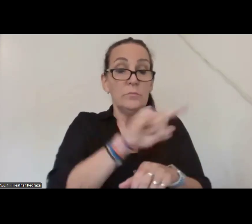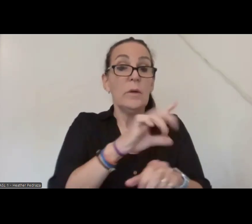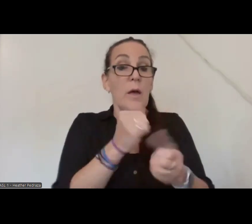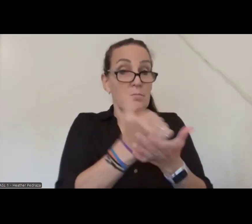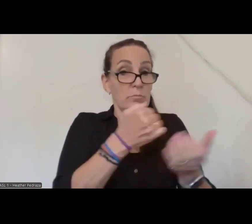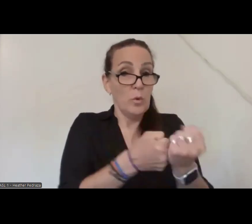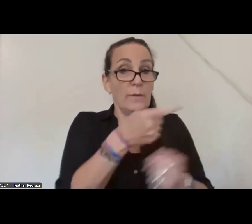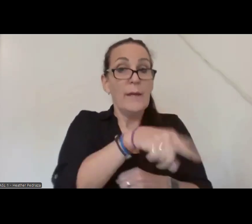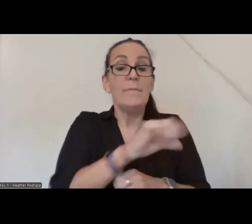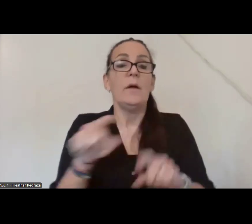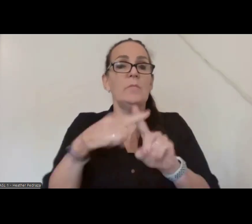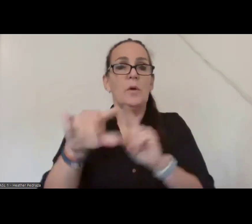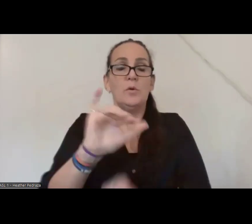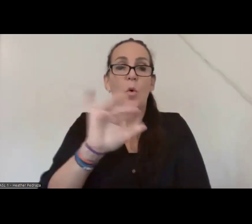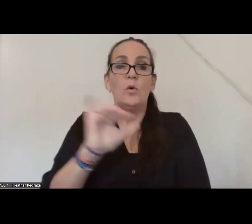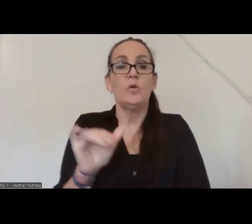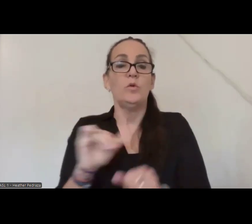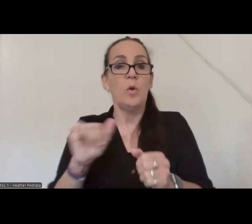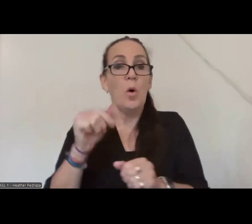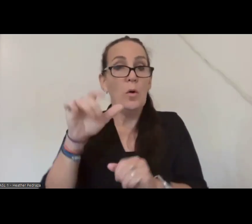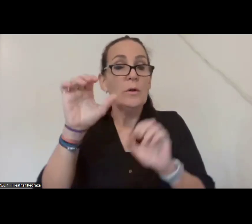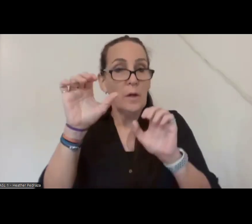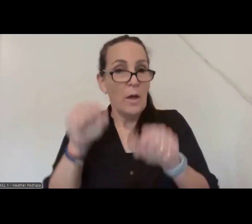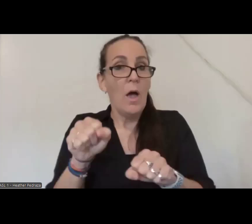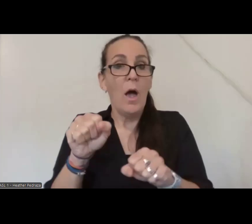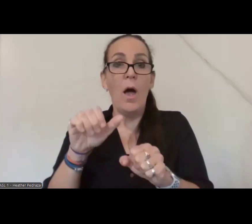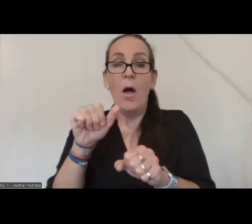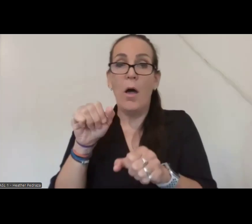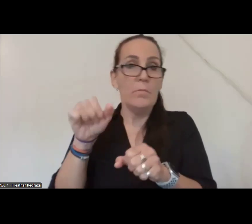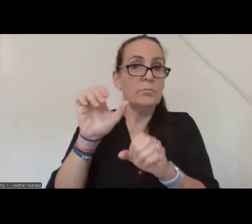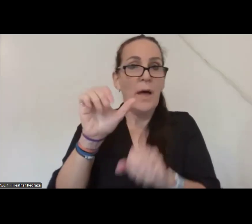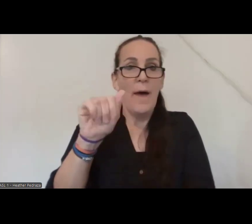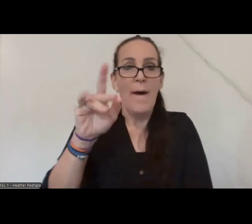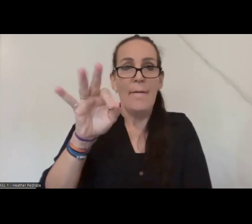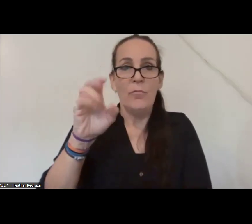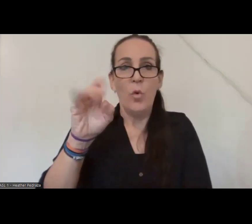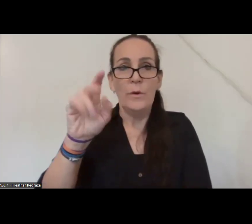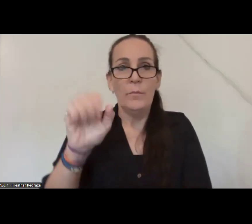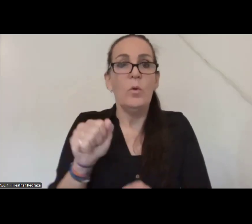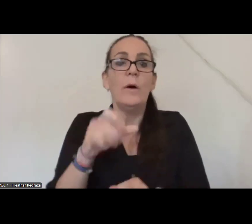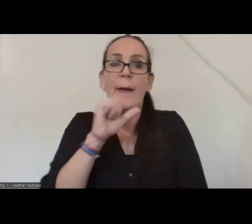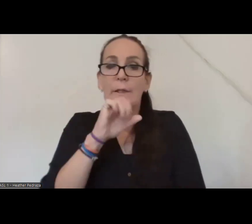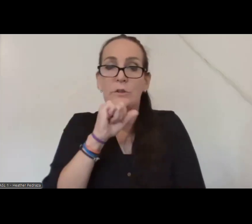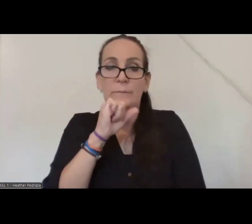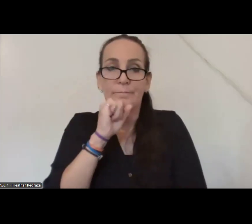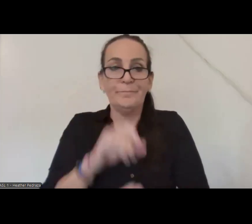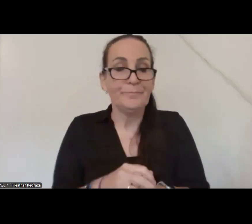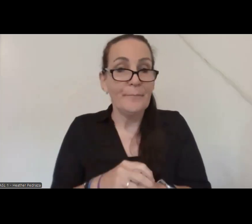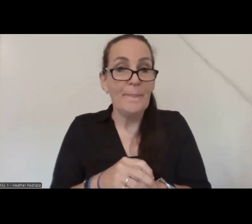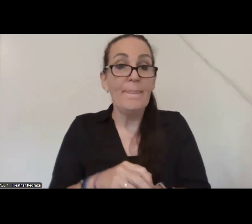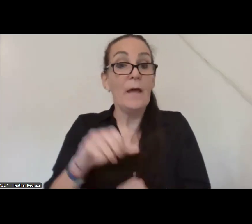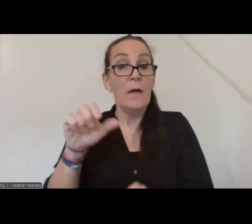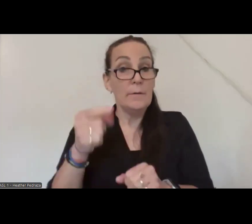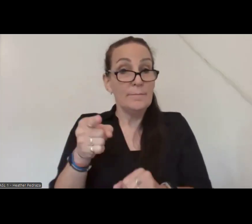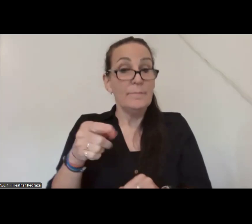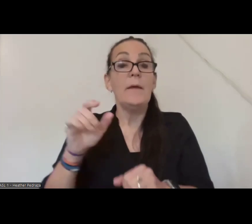the 81 MPA initiatives developed by stakeholders for the next 2 years. We've also made good progress on achieving several